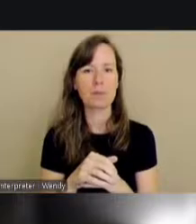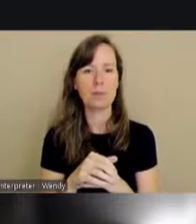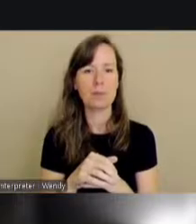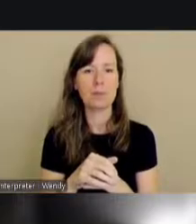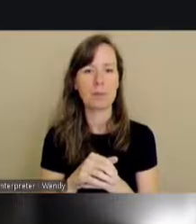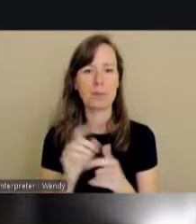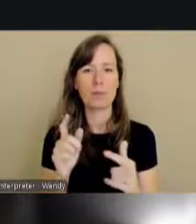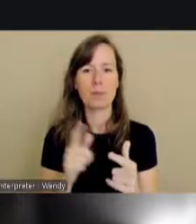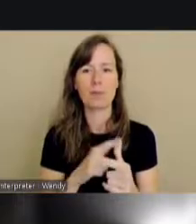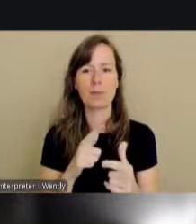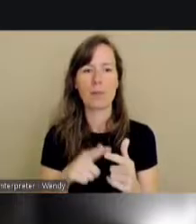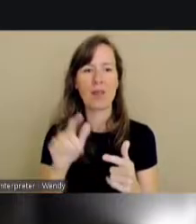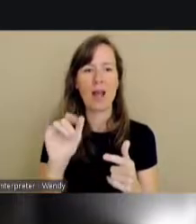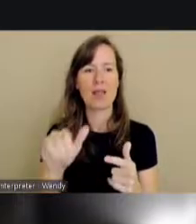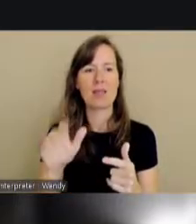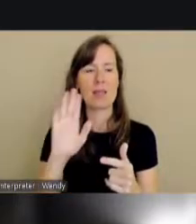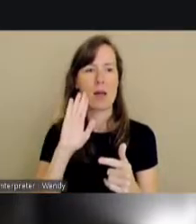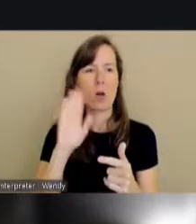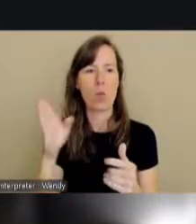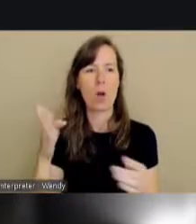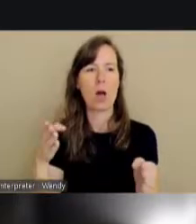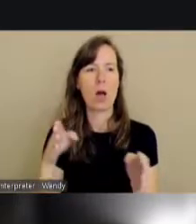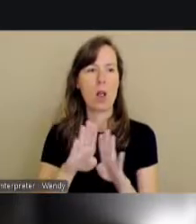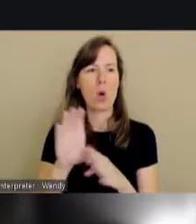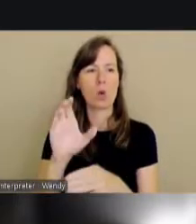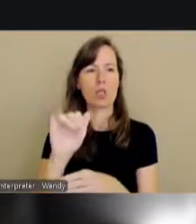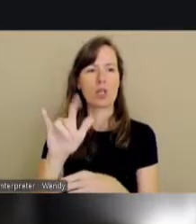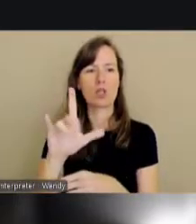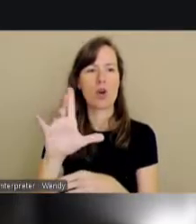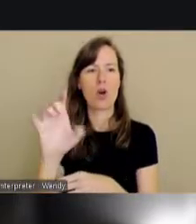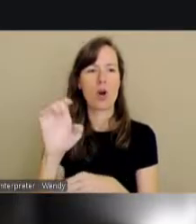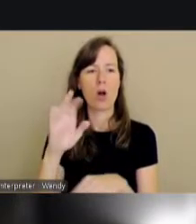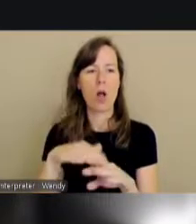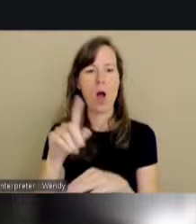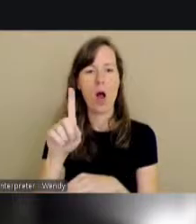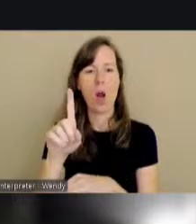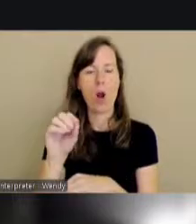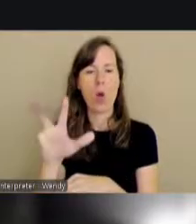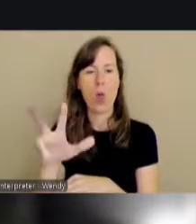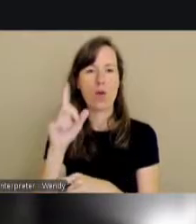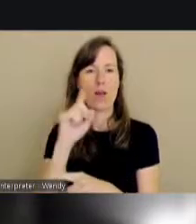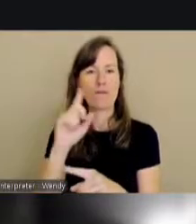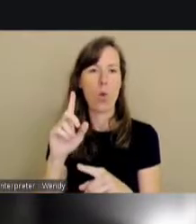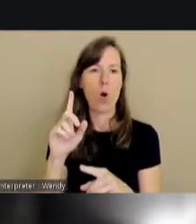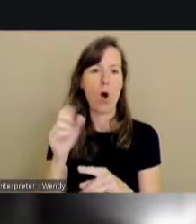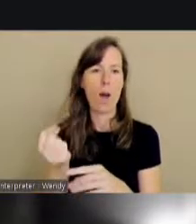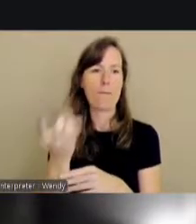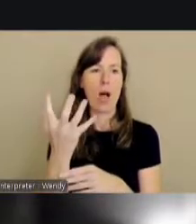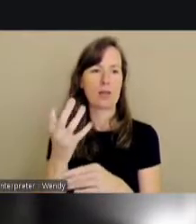that will close the circle on the 103 for the multifamily.